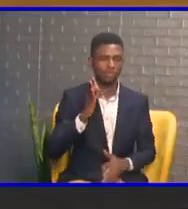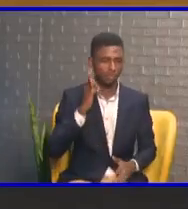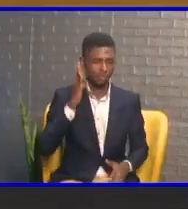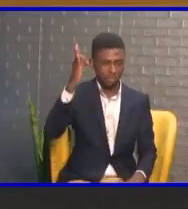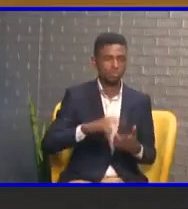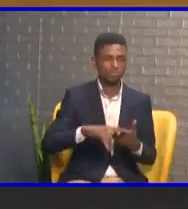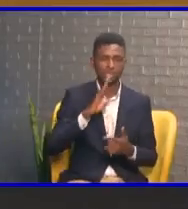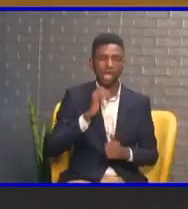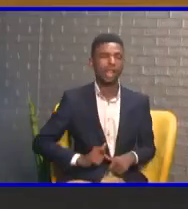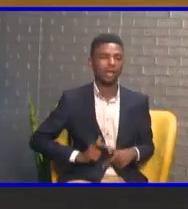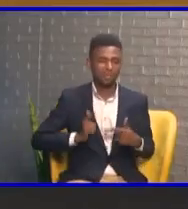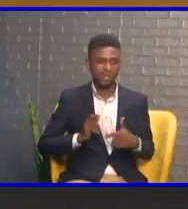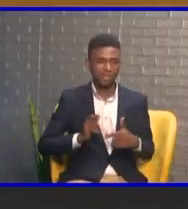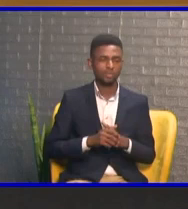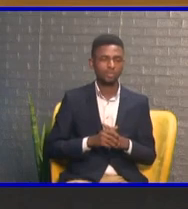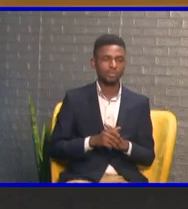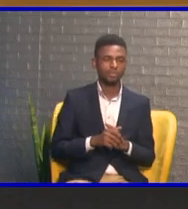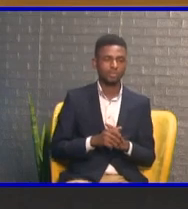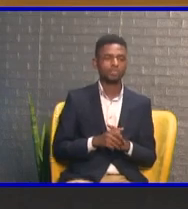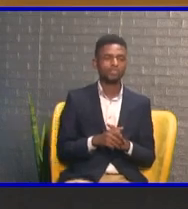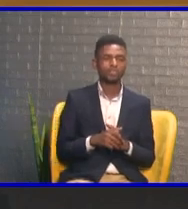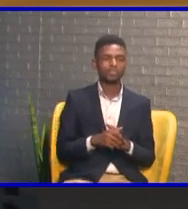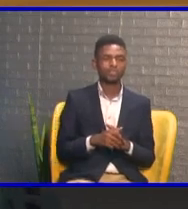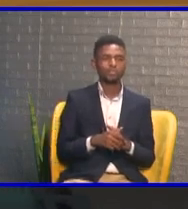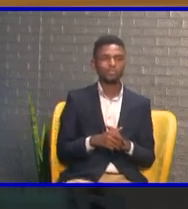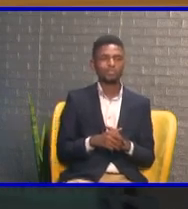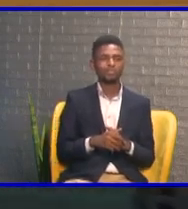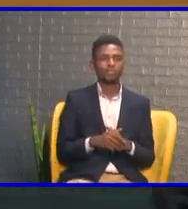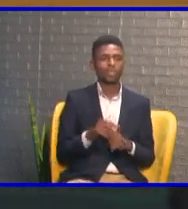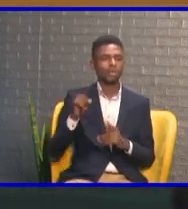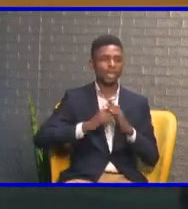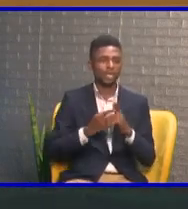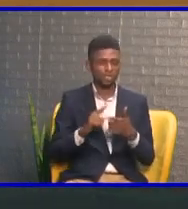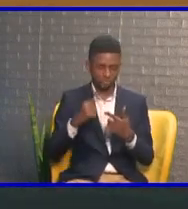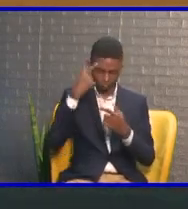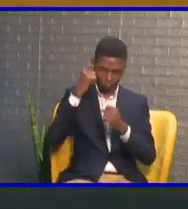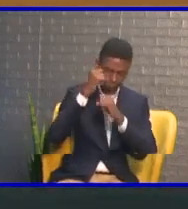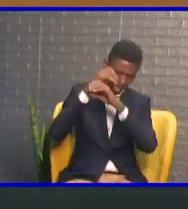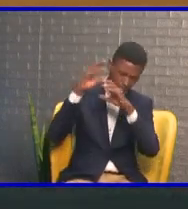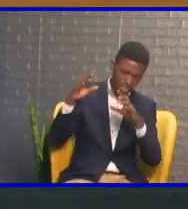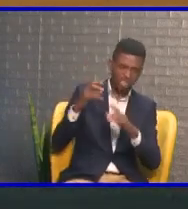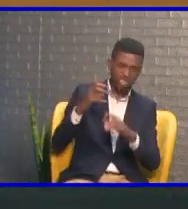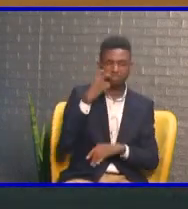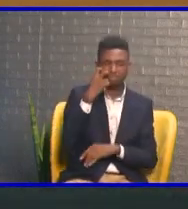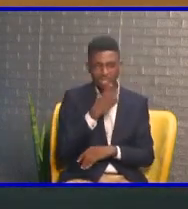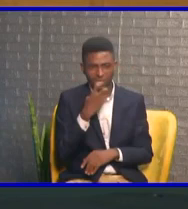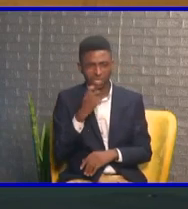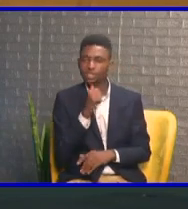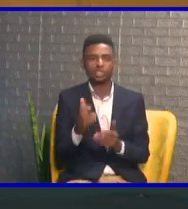stay alive. Are you getting my point? I began to imagine and I began to speak. It wasn't